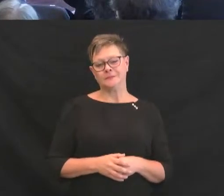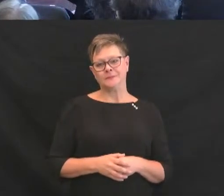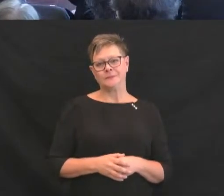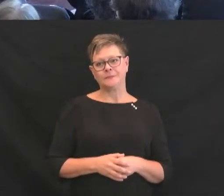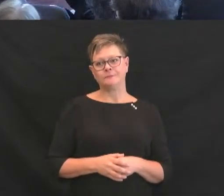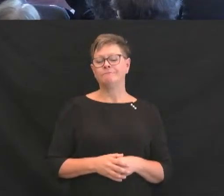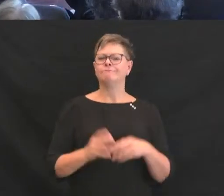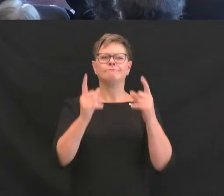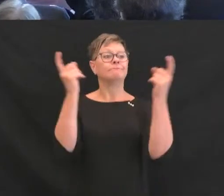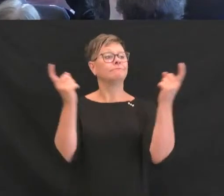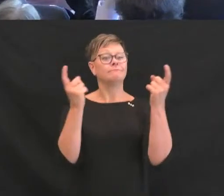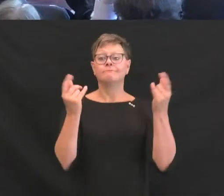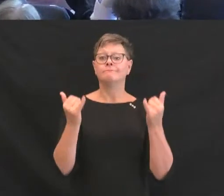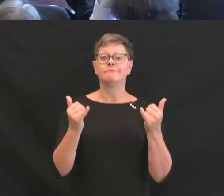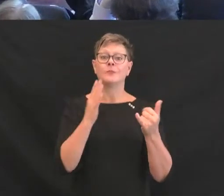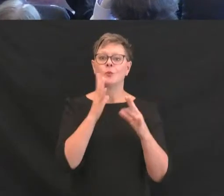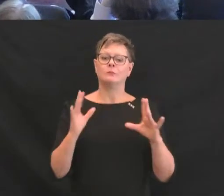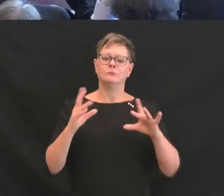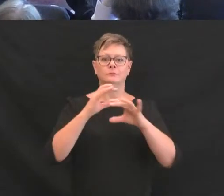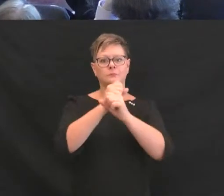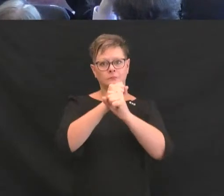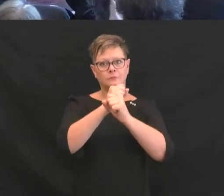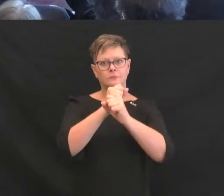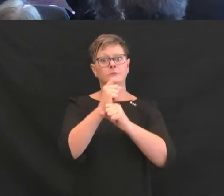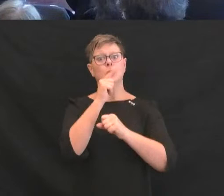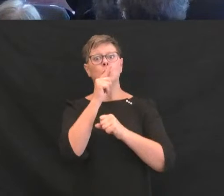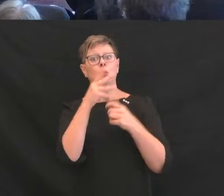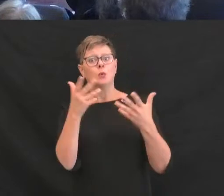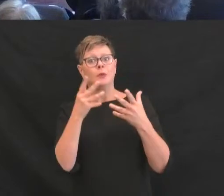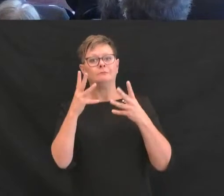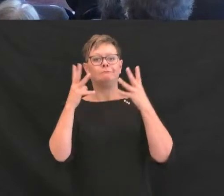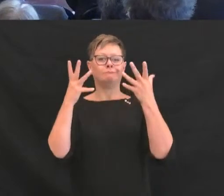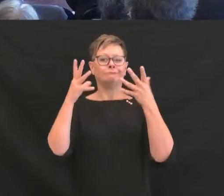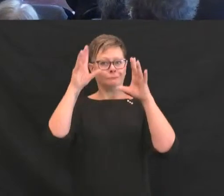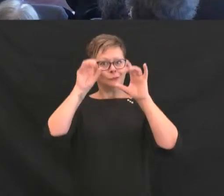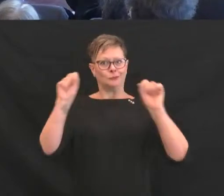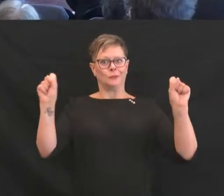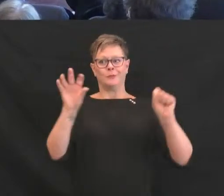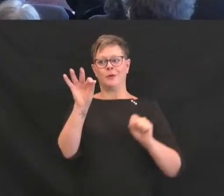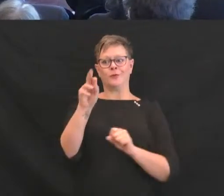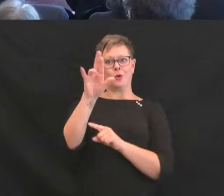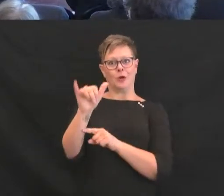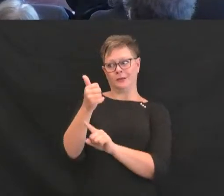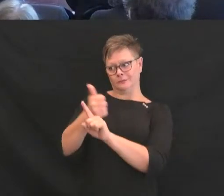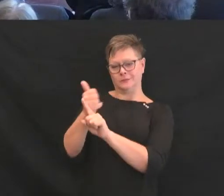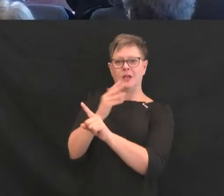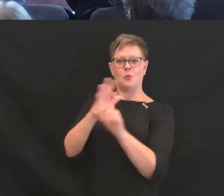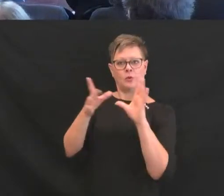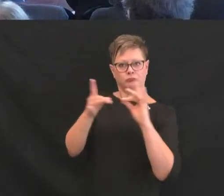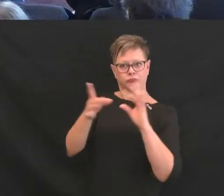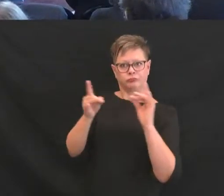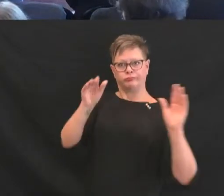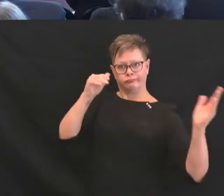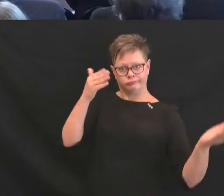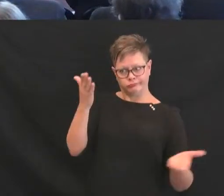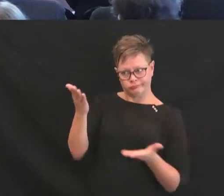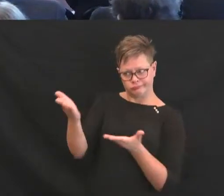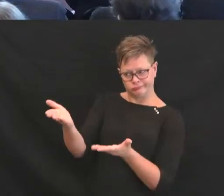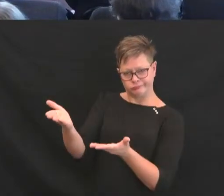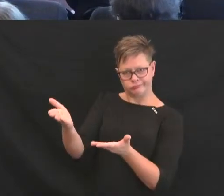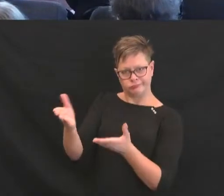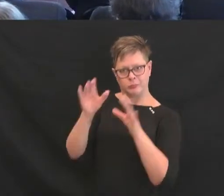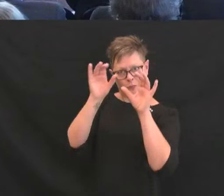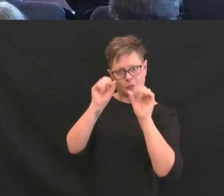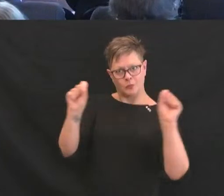The ceremony will conclude with an address by the Honourable Premier. Ladies and gentlemen, the Honourable Premier of Newfoundland and